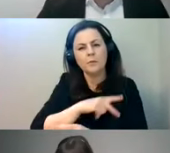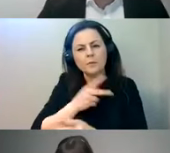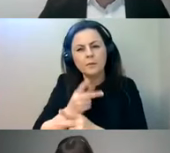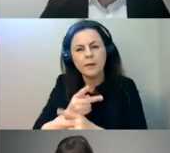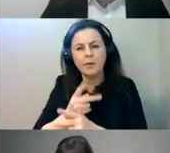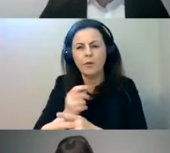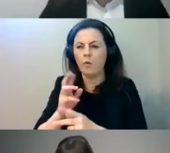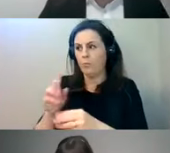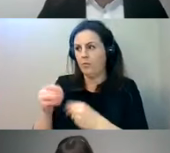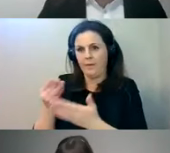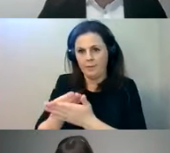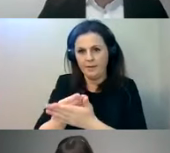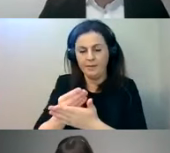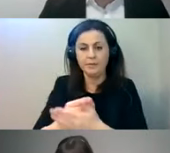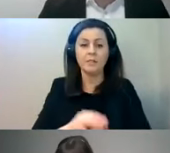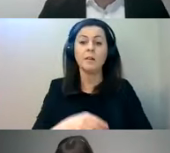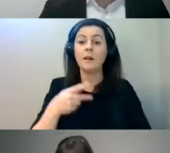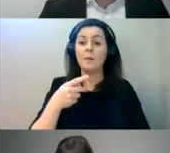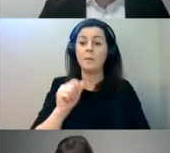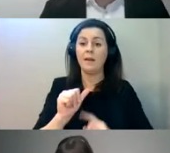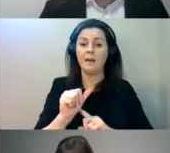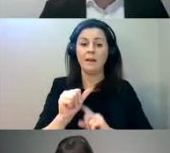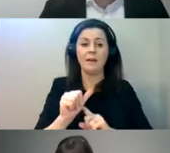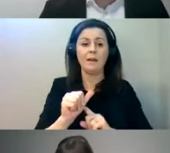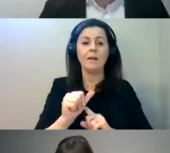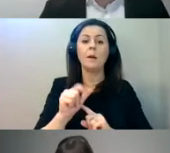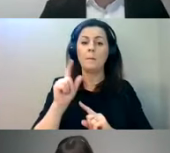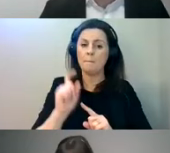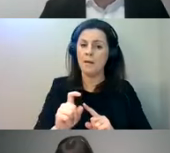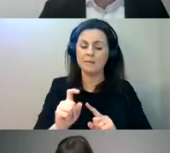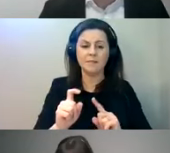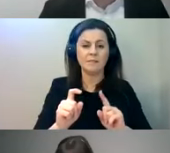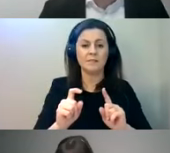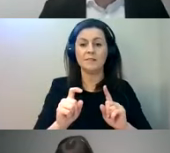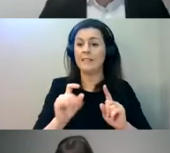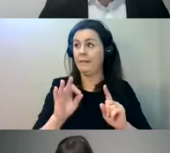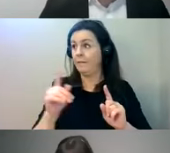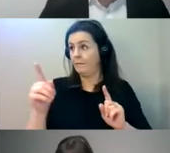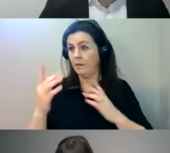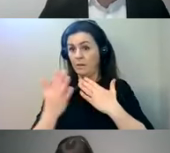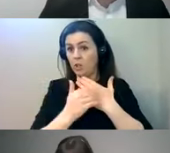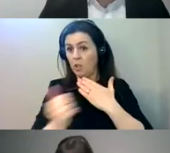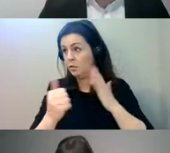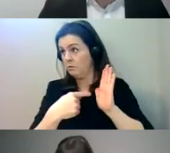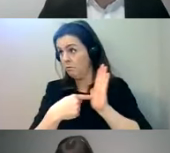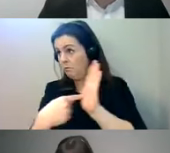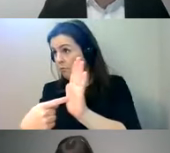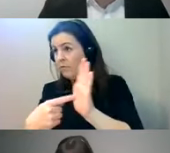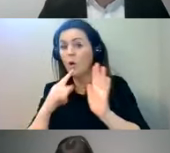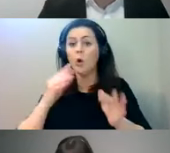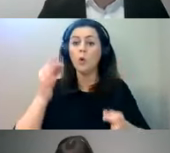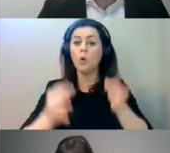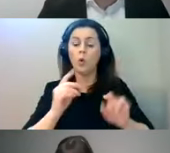The attorney, as I mentioned, they must formally pass their accounts if they're required to do so, either by a court